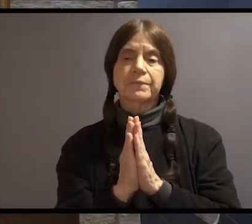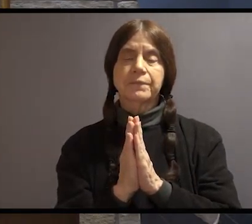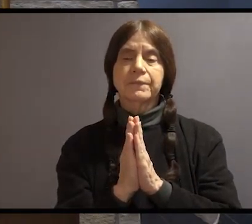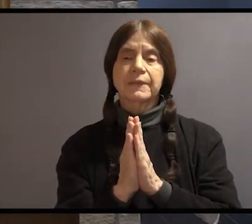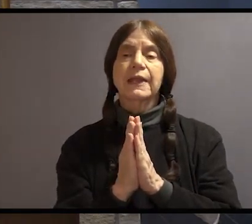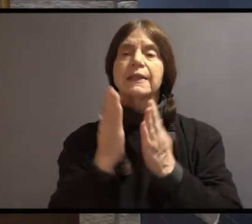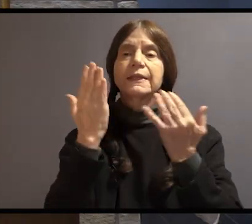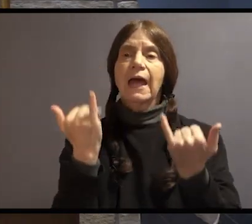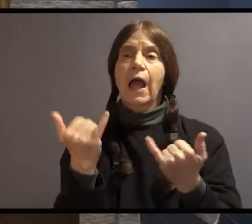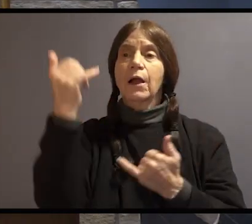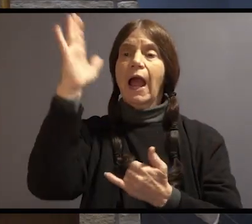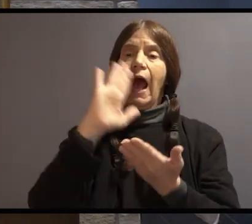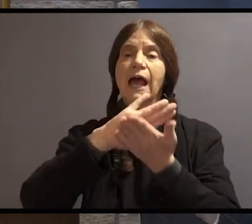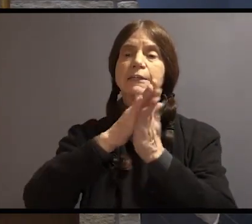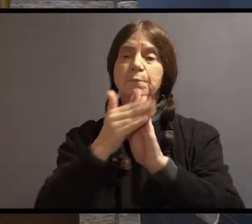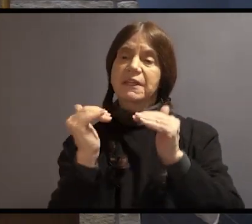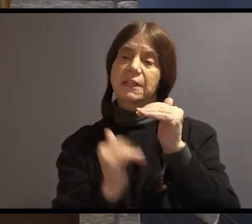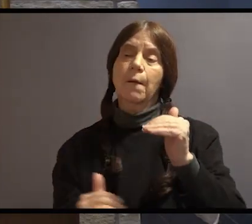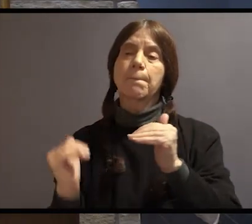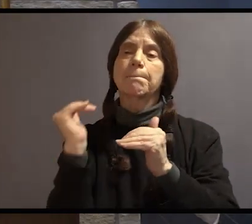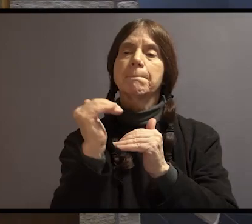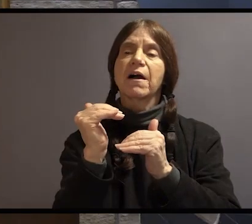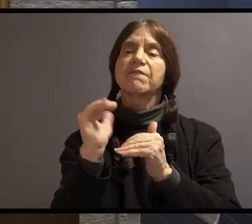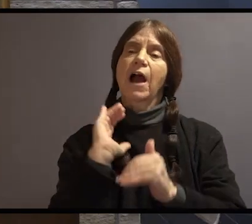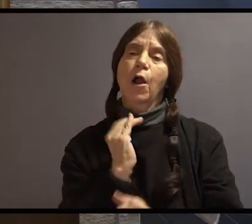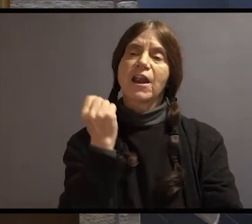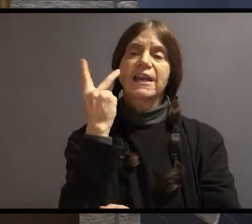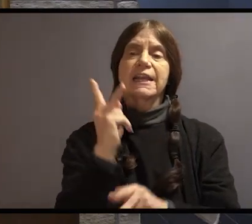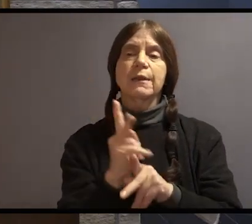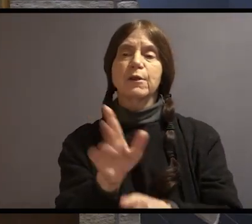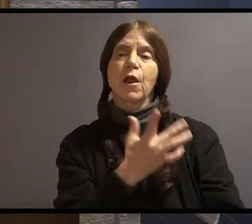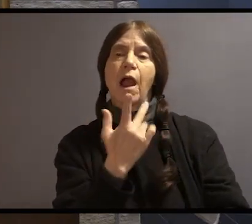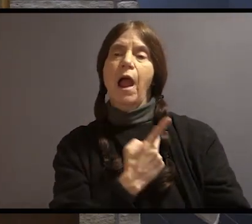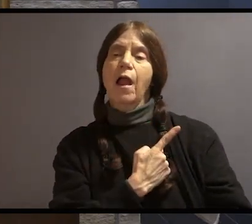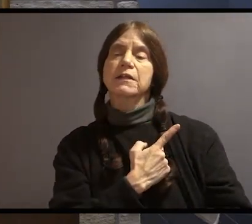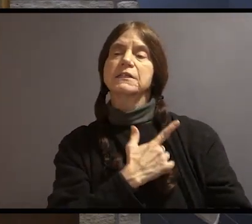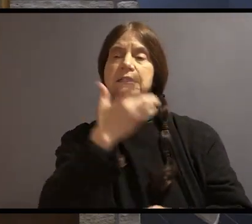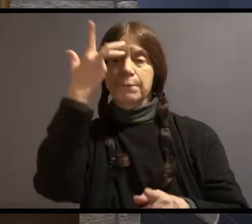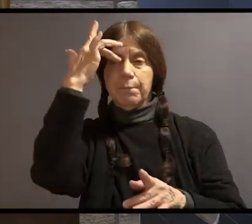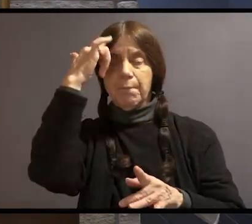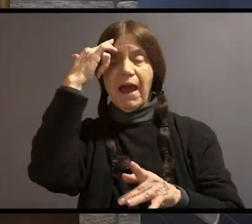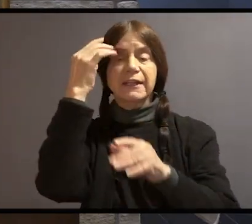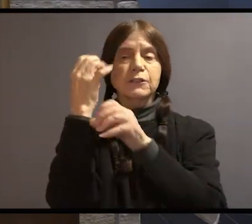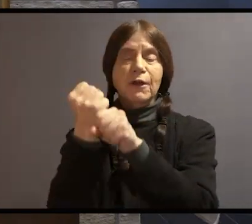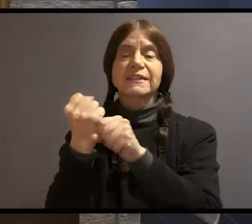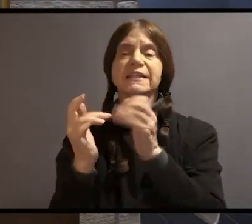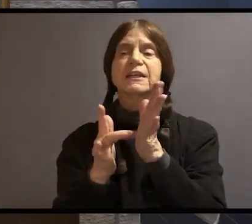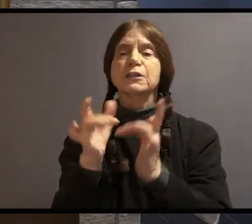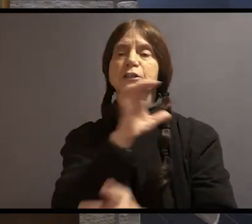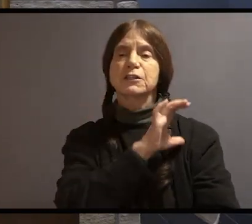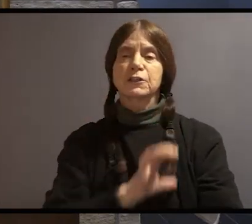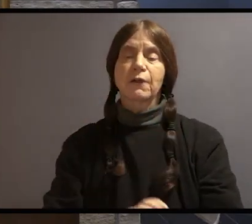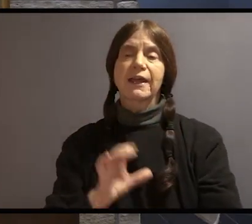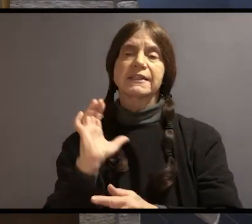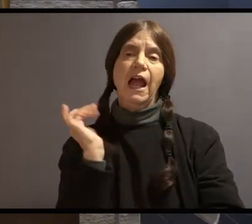And may now the peace of God, which surpasses all understanding, keep your hearts and your minds in Christ Jesus our